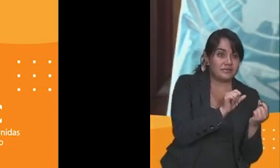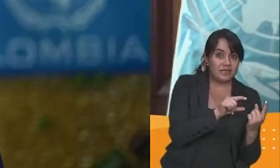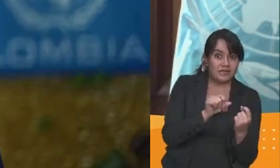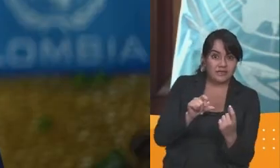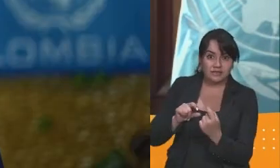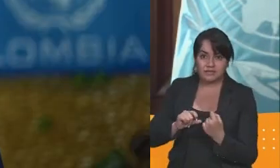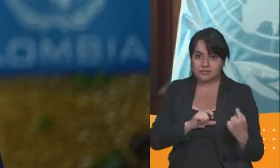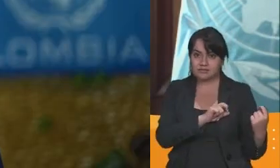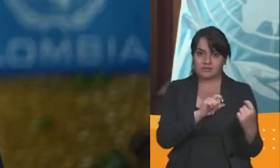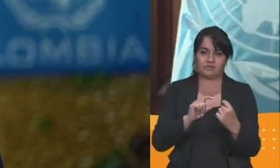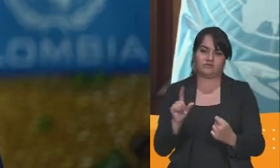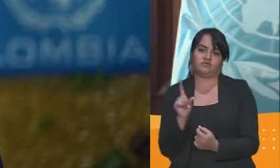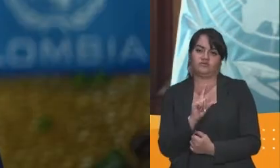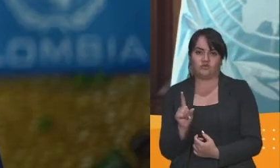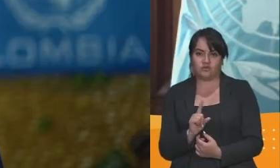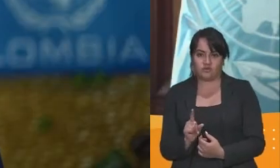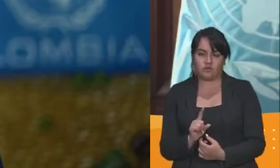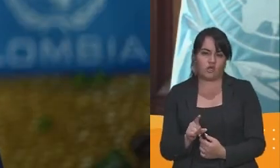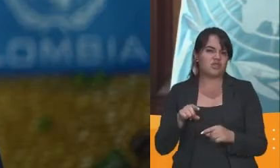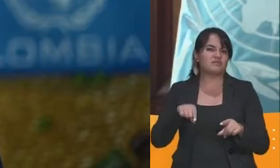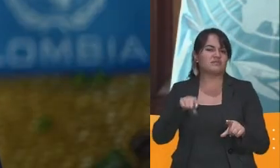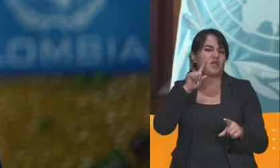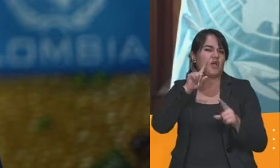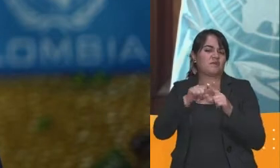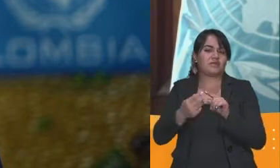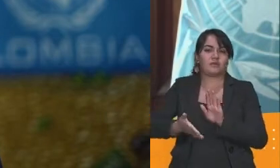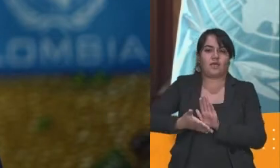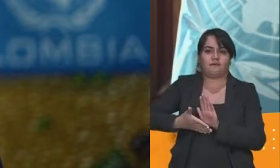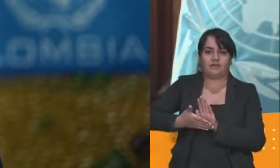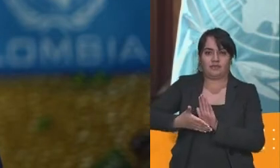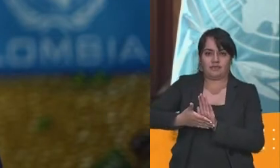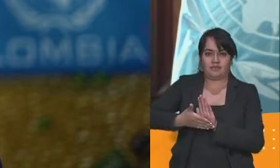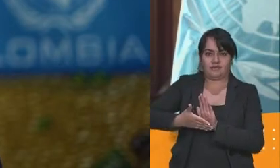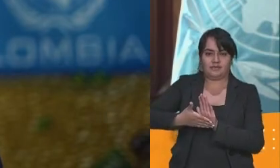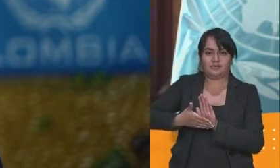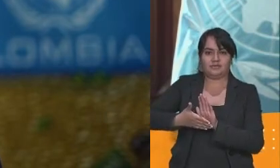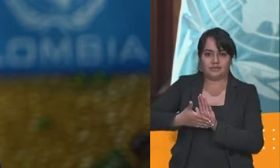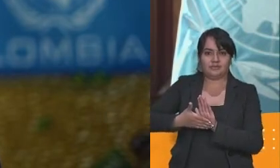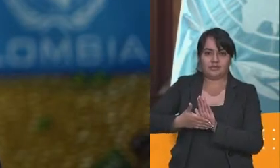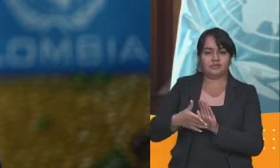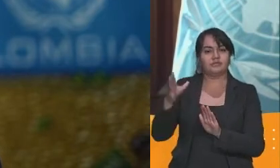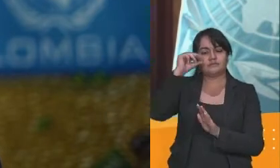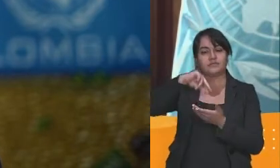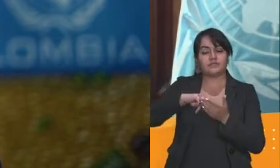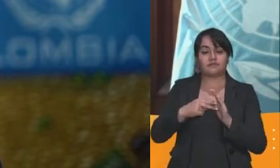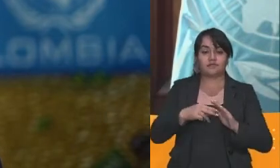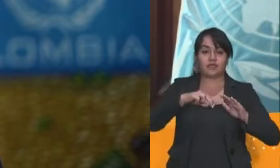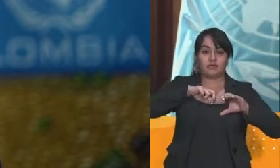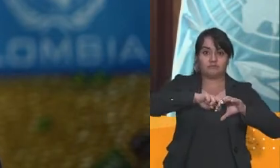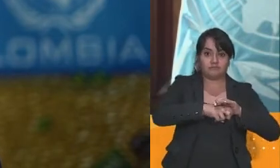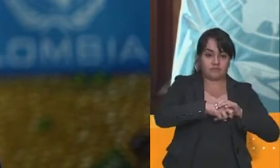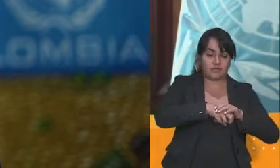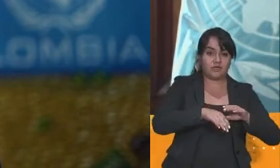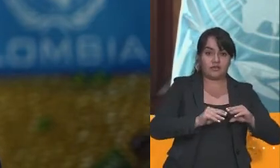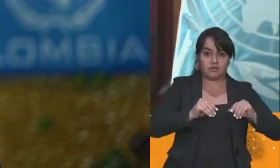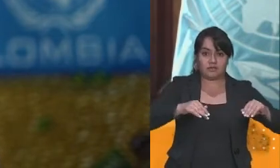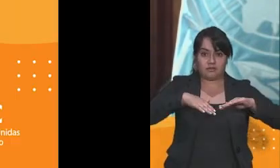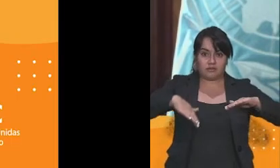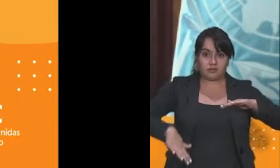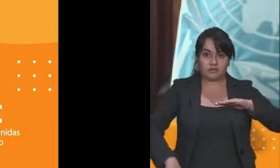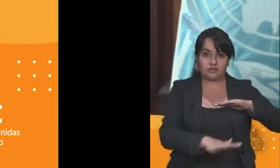We're going to concentrate on the evidence of the alluvial gold mining. We're not going to find anything in regards to